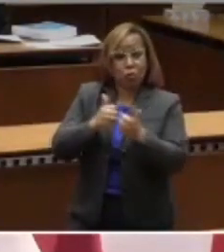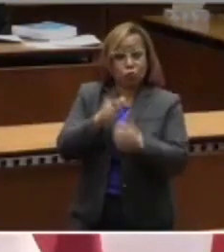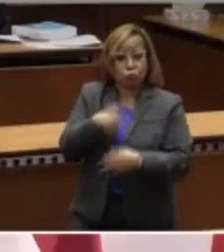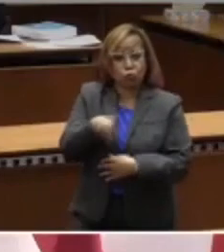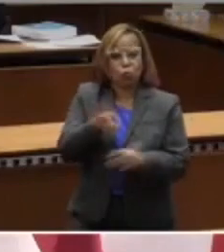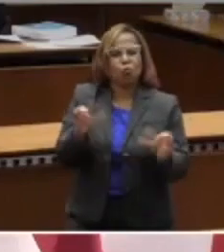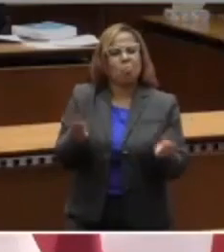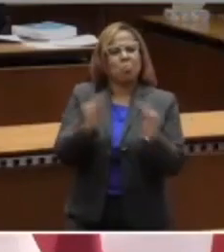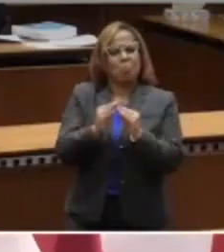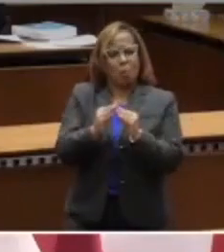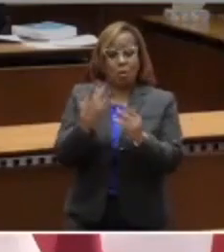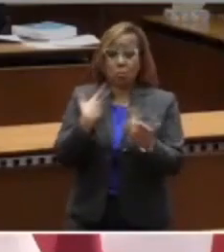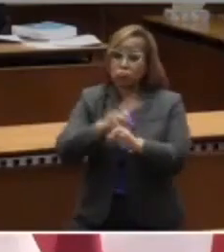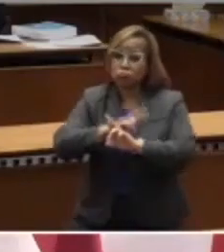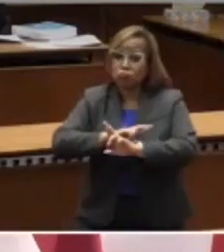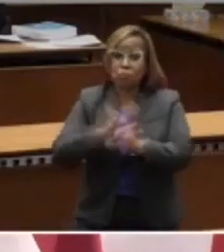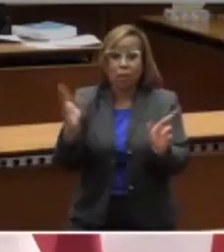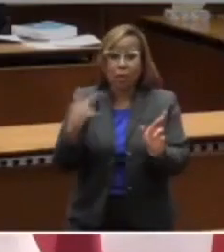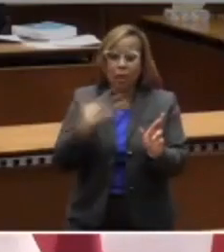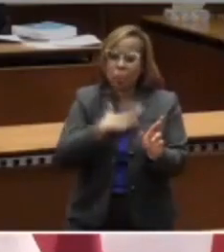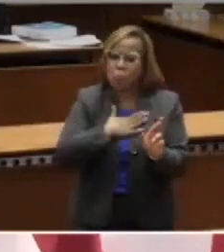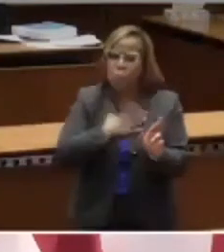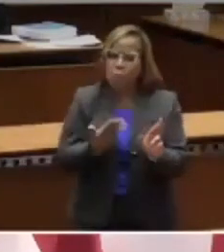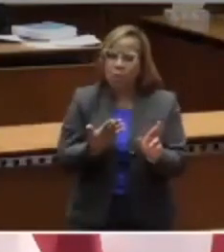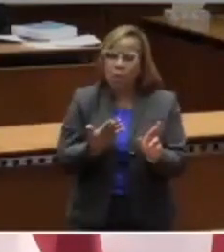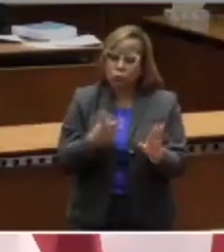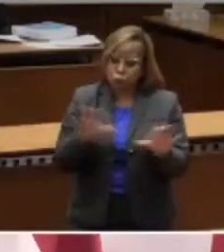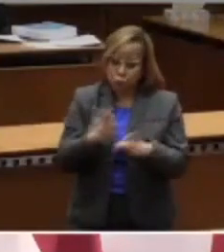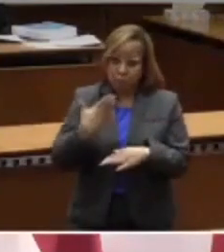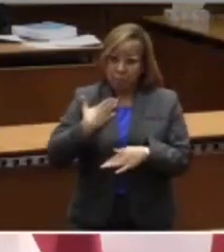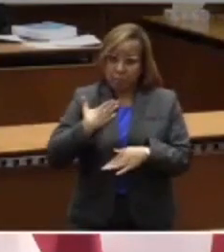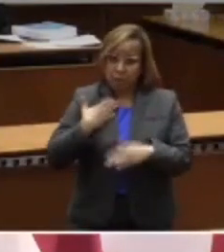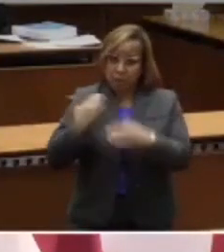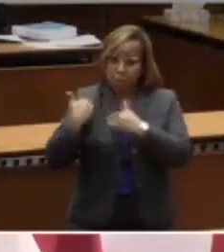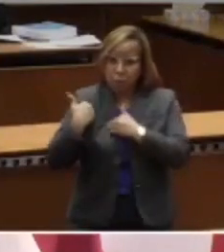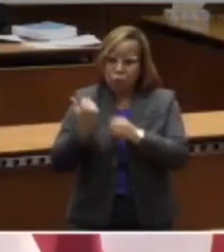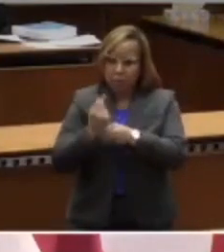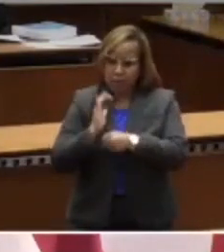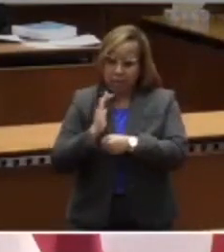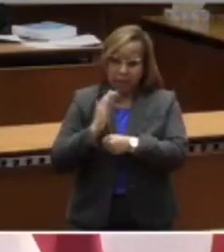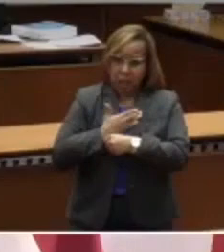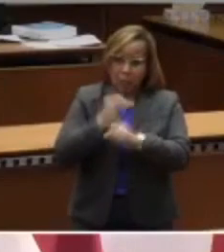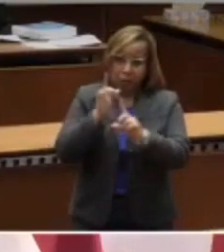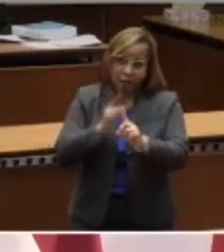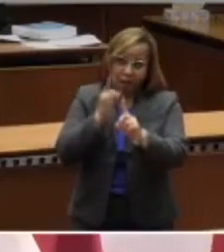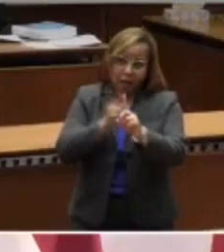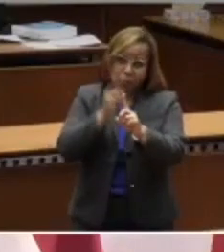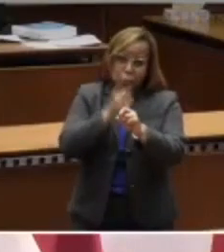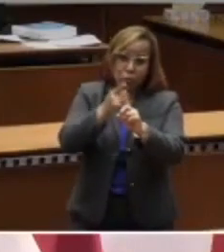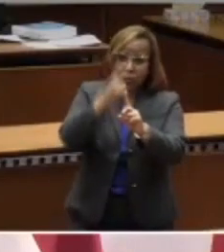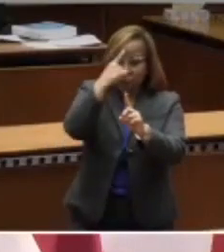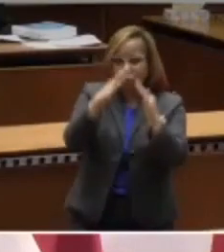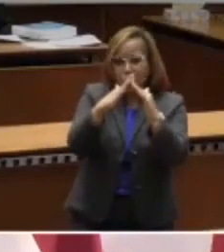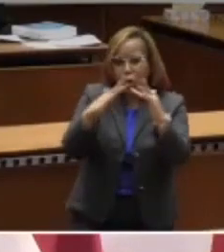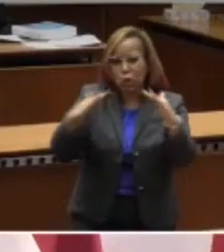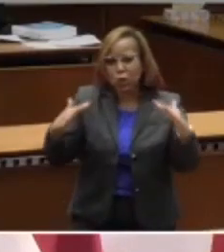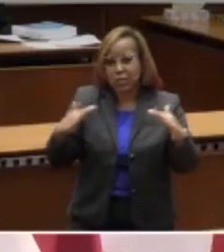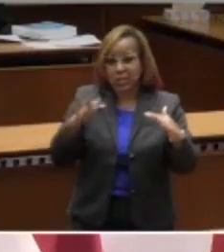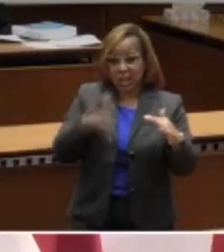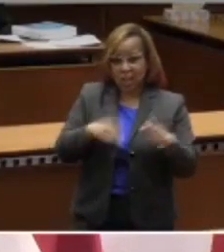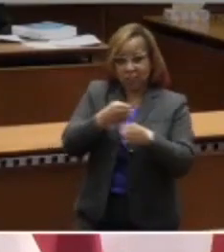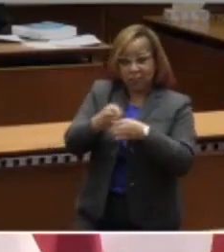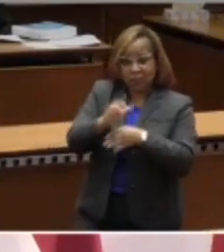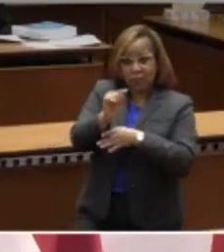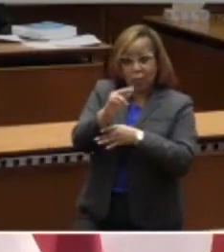do more, and I am ready, willing, and able to do my part to make our aspirations for diversity of the